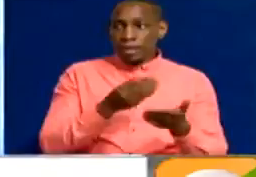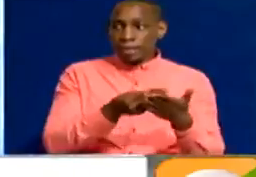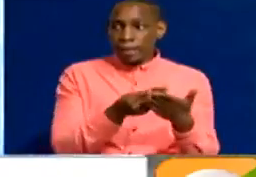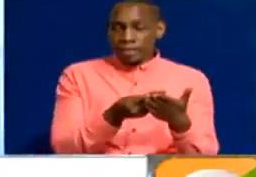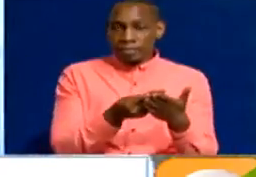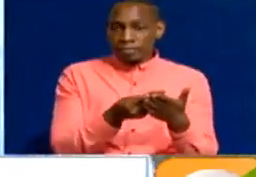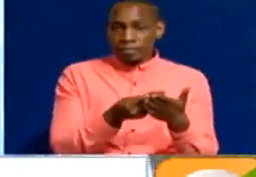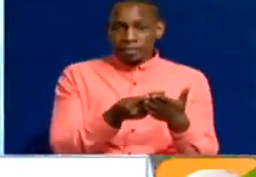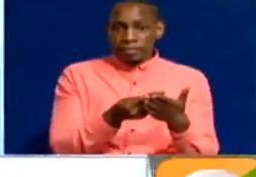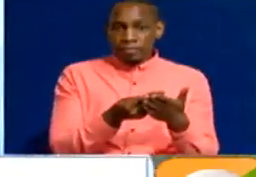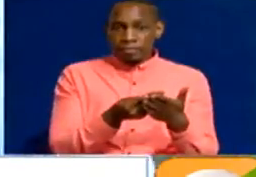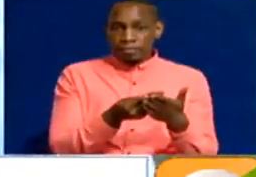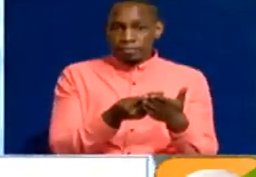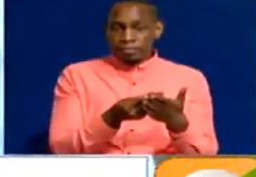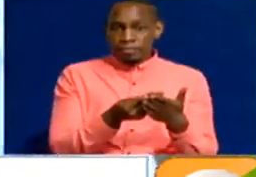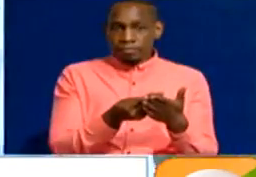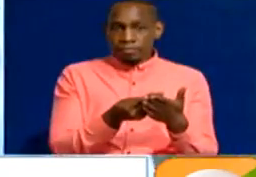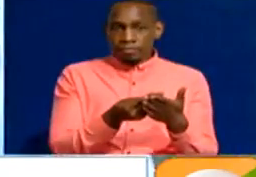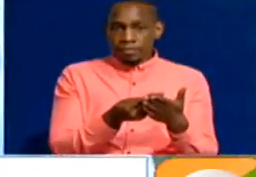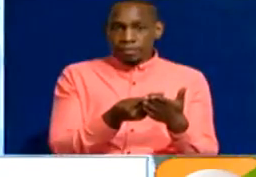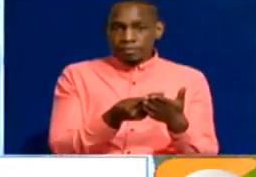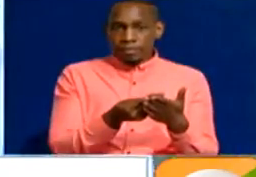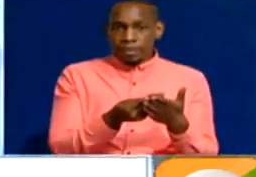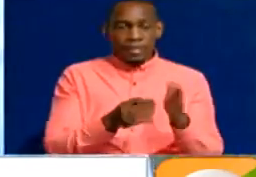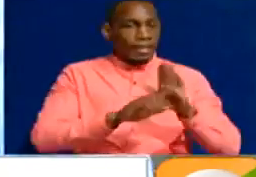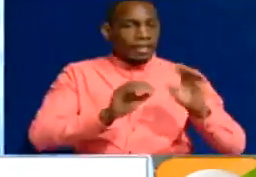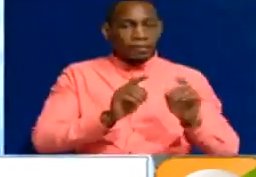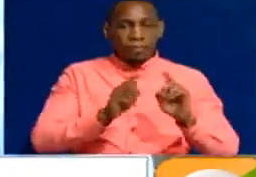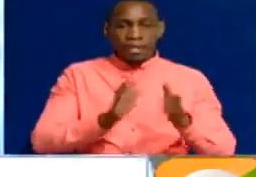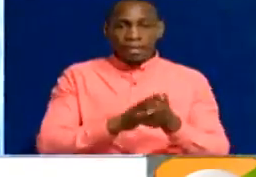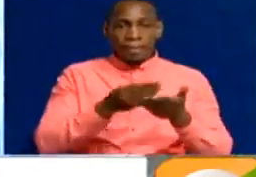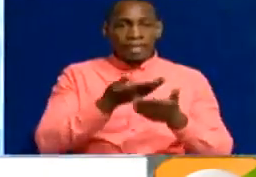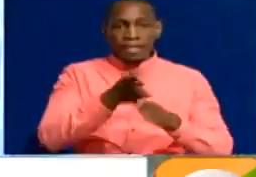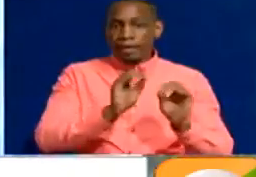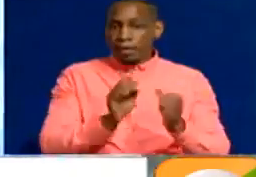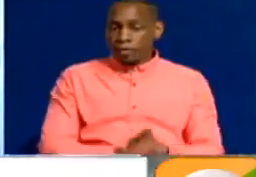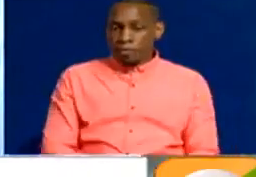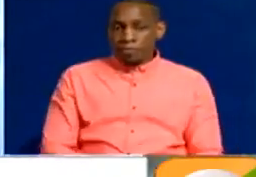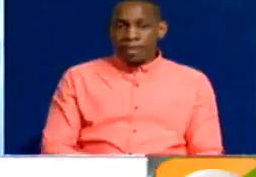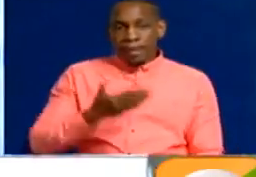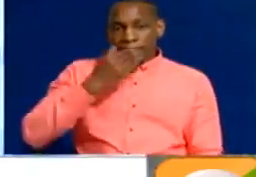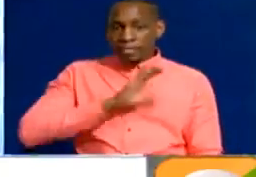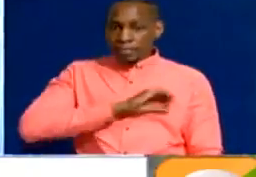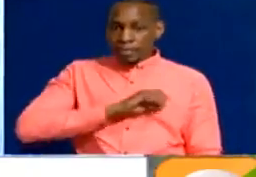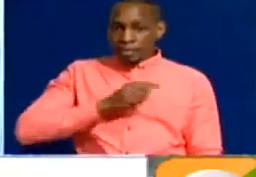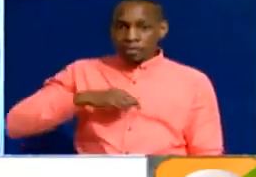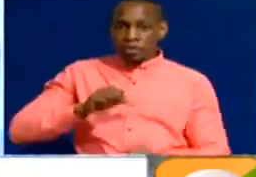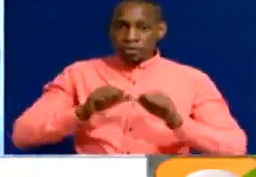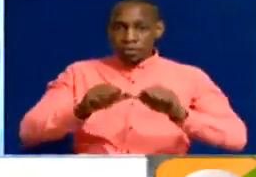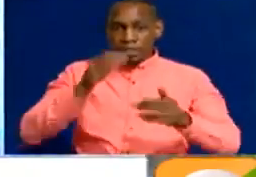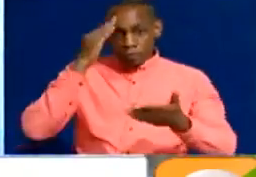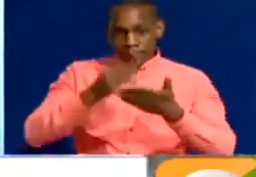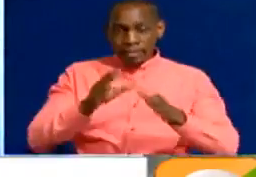money is not there or any other such negative situation. It's just illiquidity. So be patient with us, maintain the good